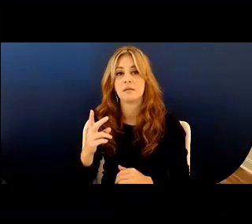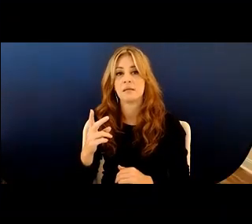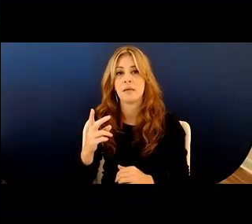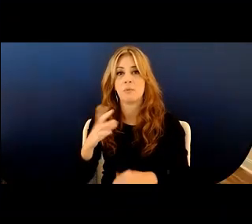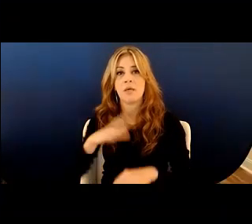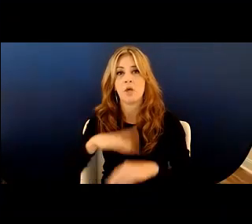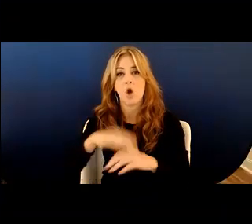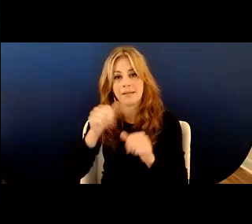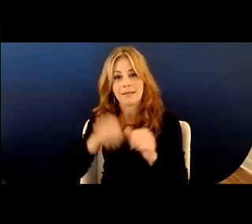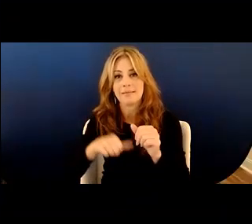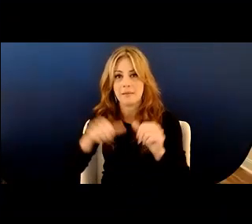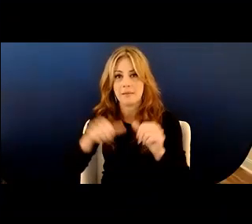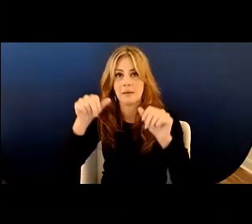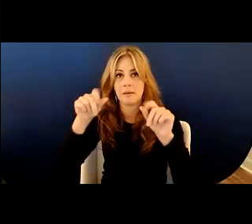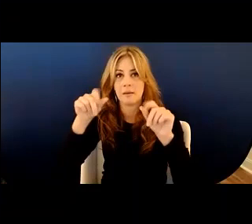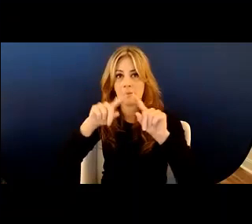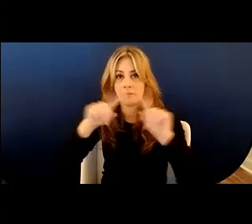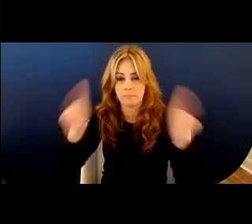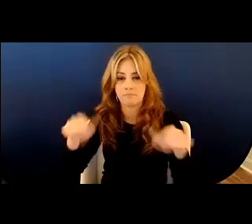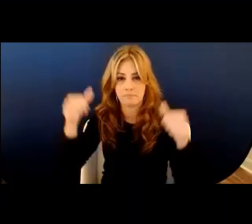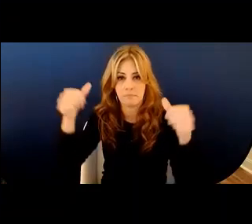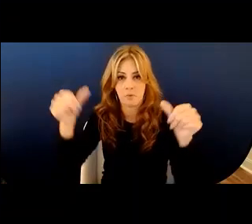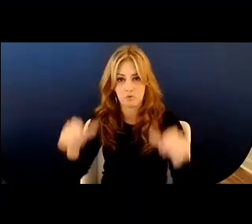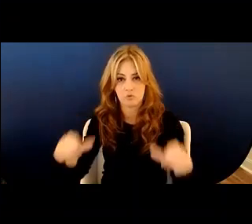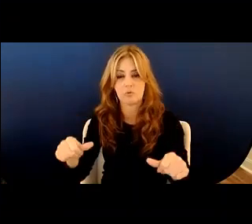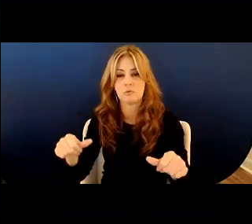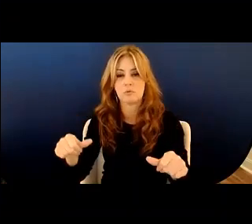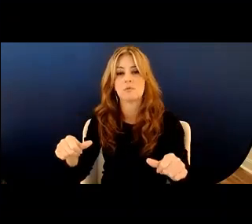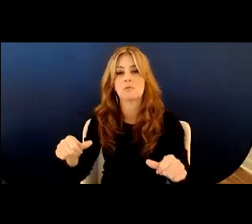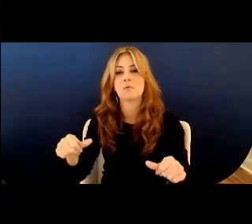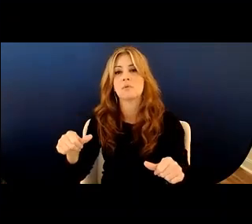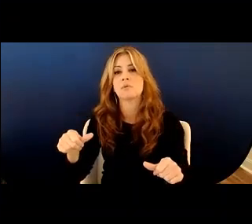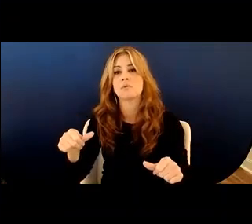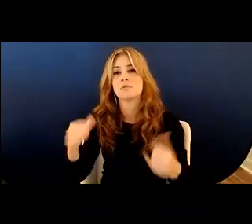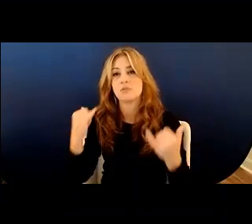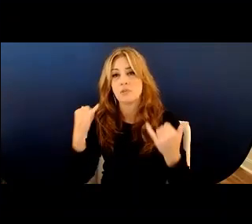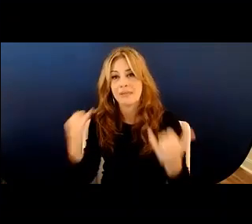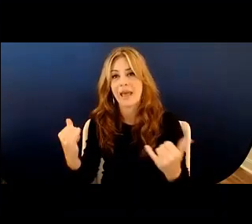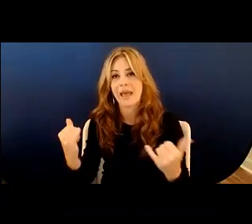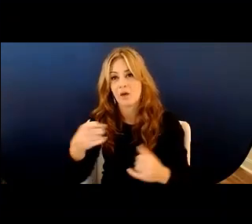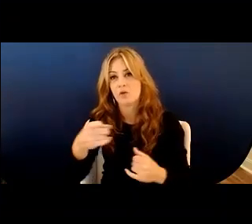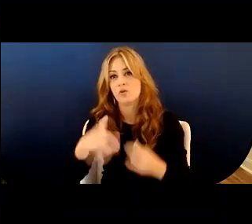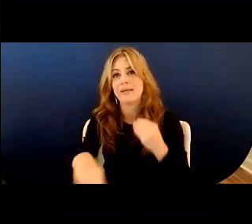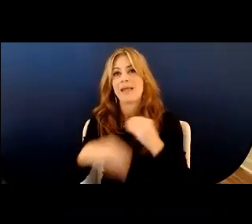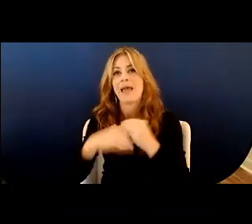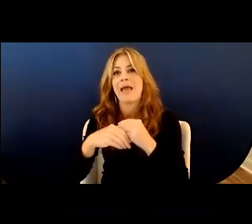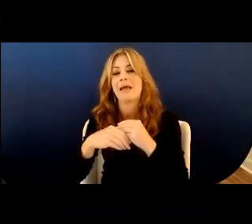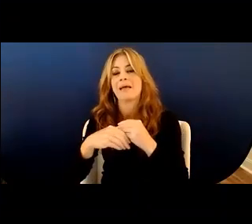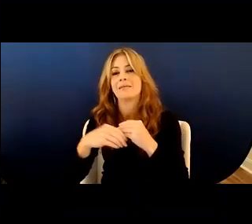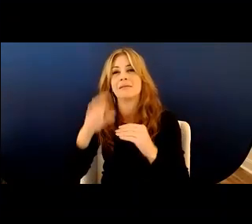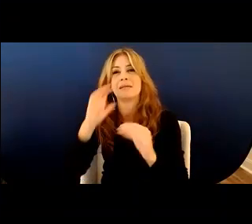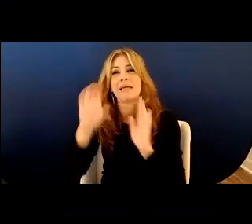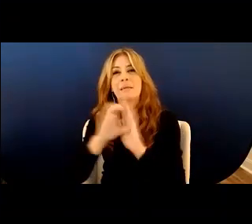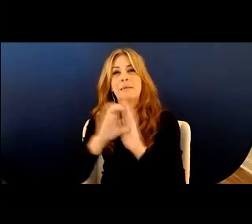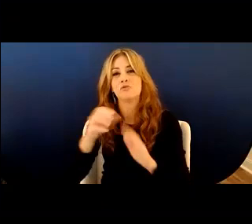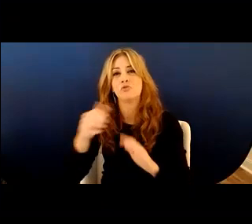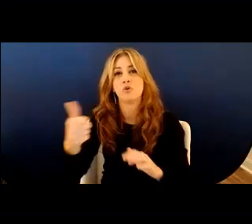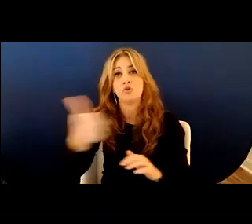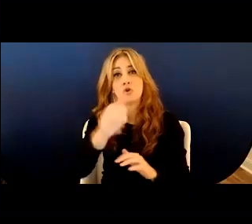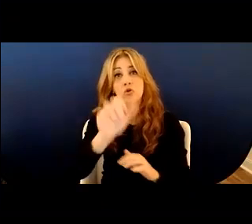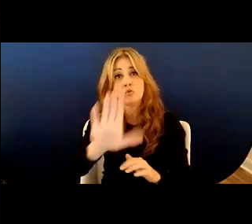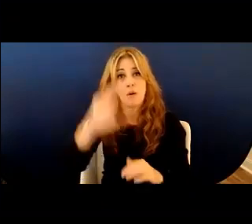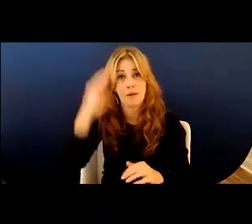itself. I'll close the content box again here. And here's where you can upload images of yourself and your